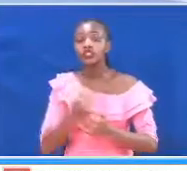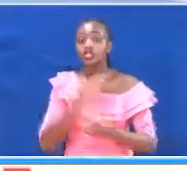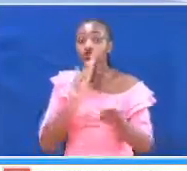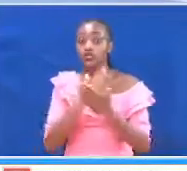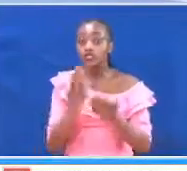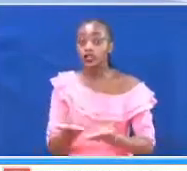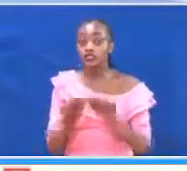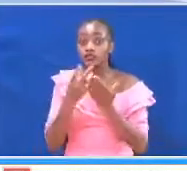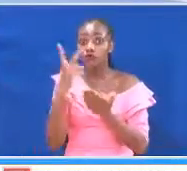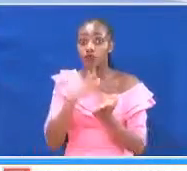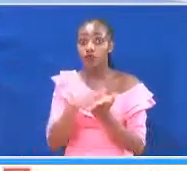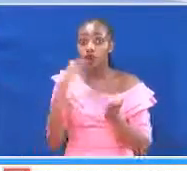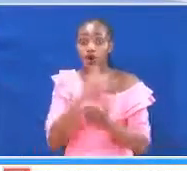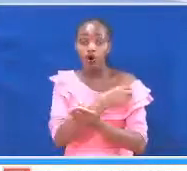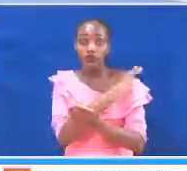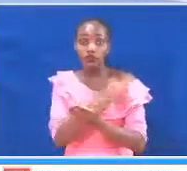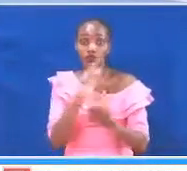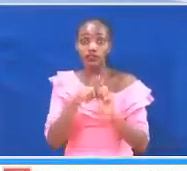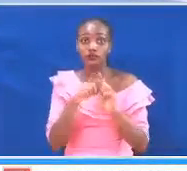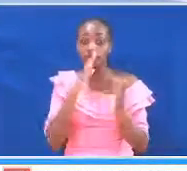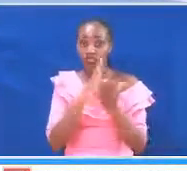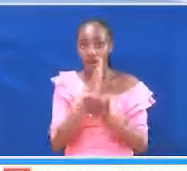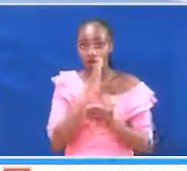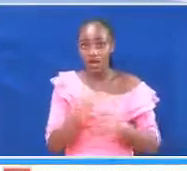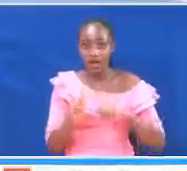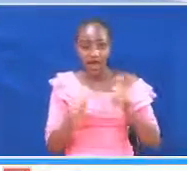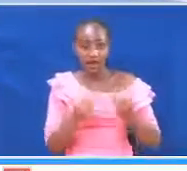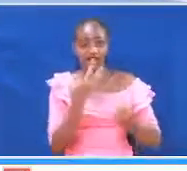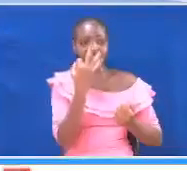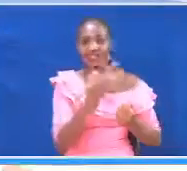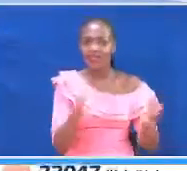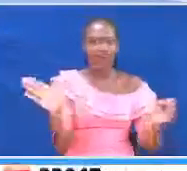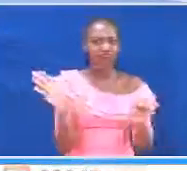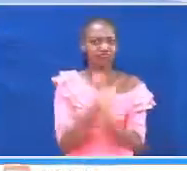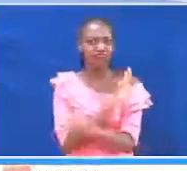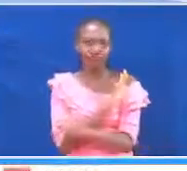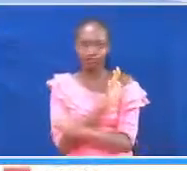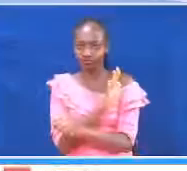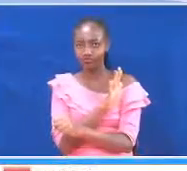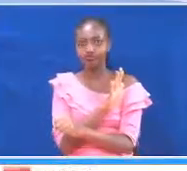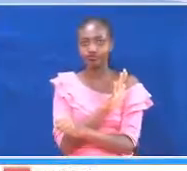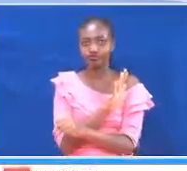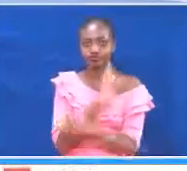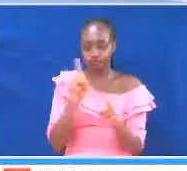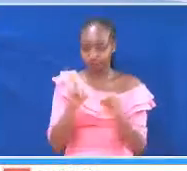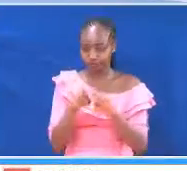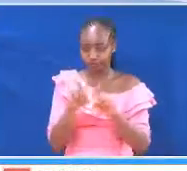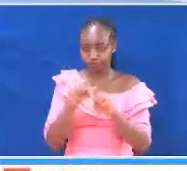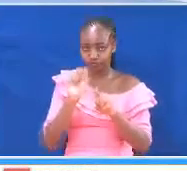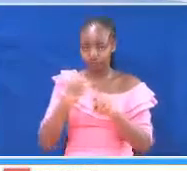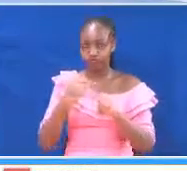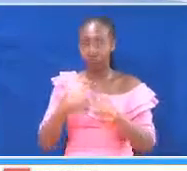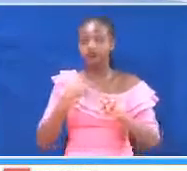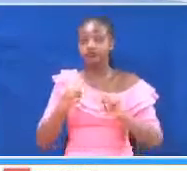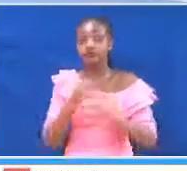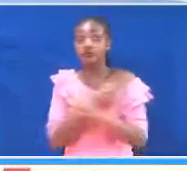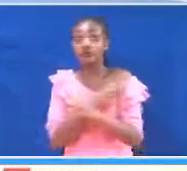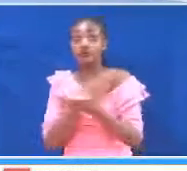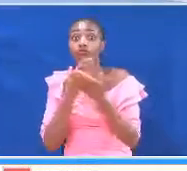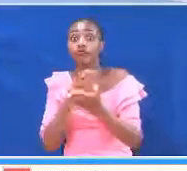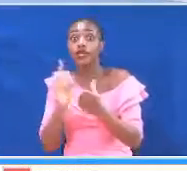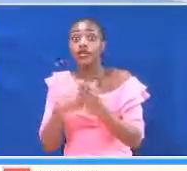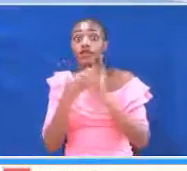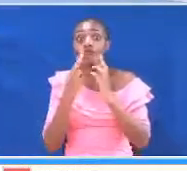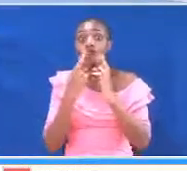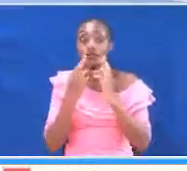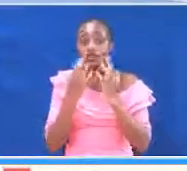as quarantine facilities after the initial 3 ran out of capacity to hold patients. Private hospitals in the county are reported to have